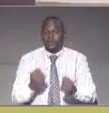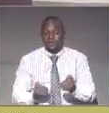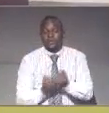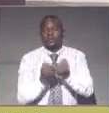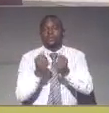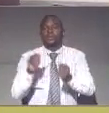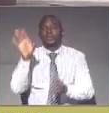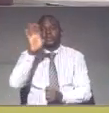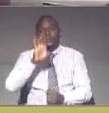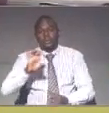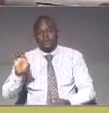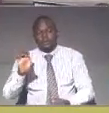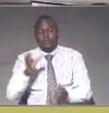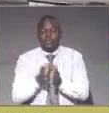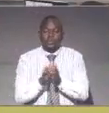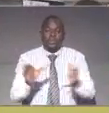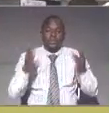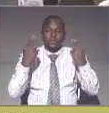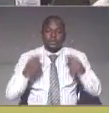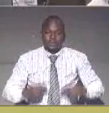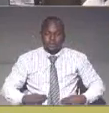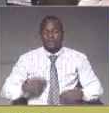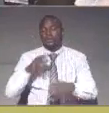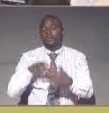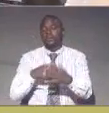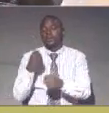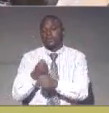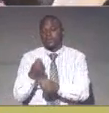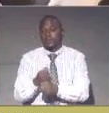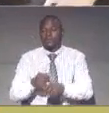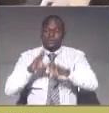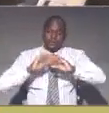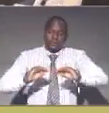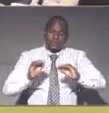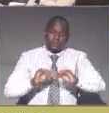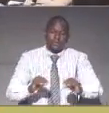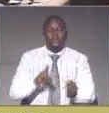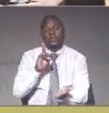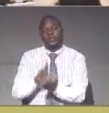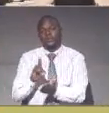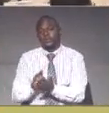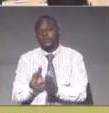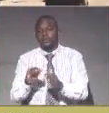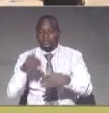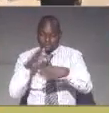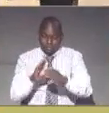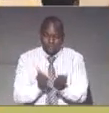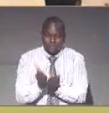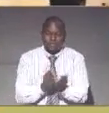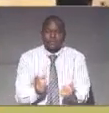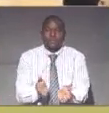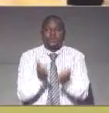with the East African Public Health Laboratory Network, is conducting a training in pathology services to improve